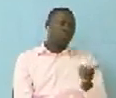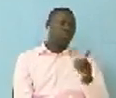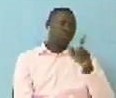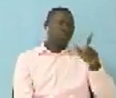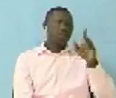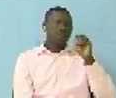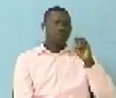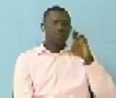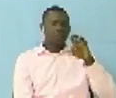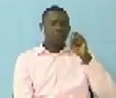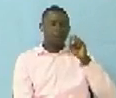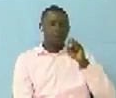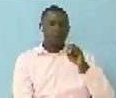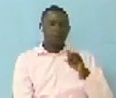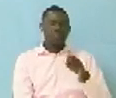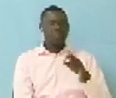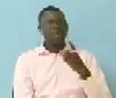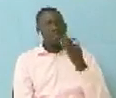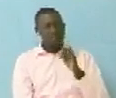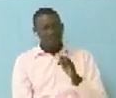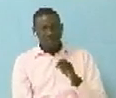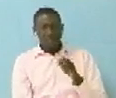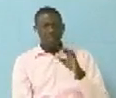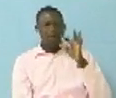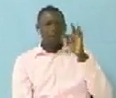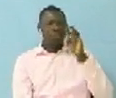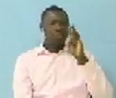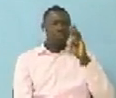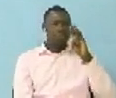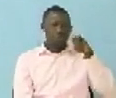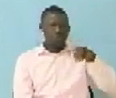Tumbul Tamba. He was.